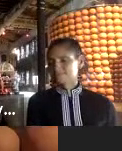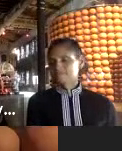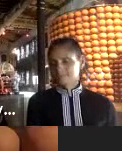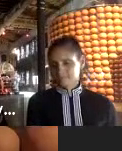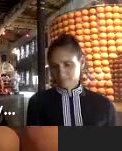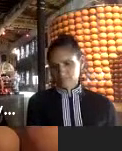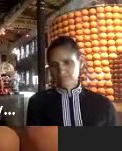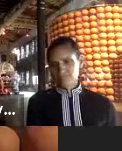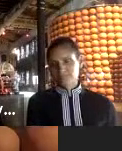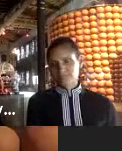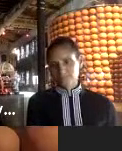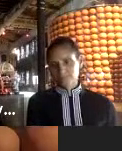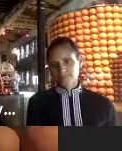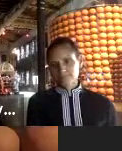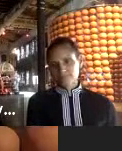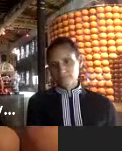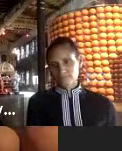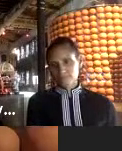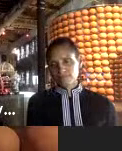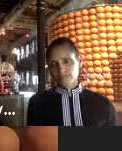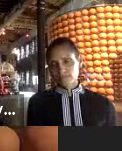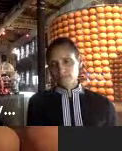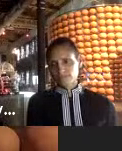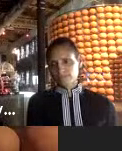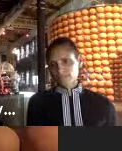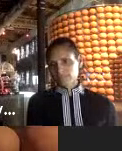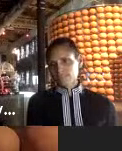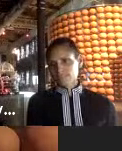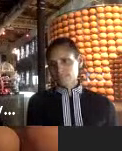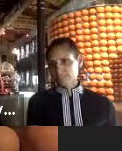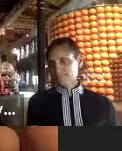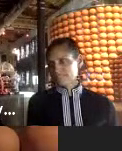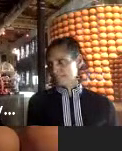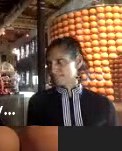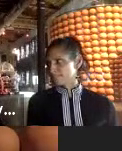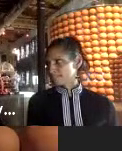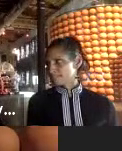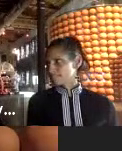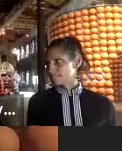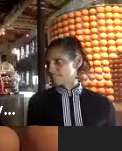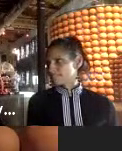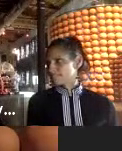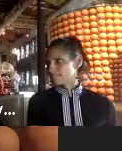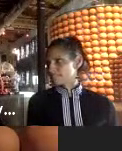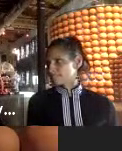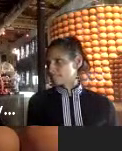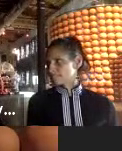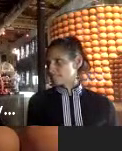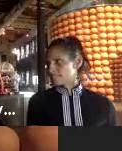success as an artist really gives me great joy. And